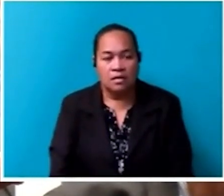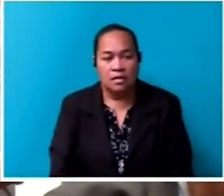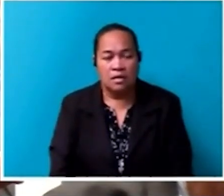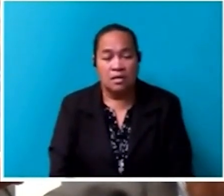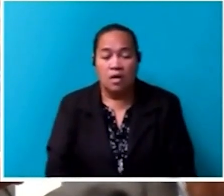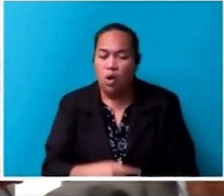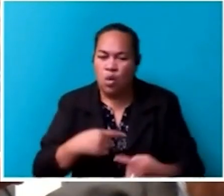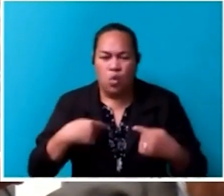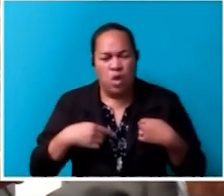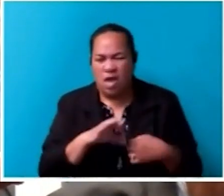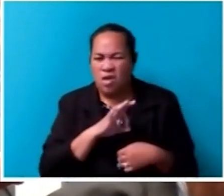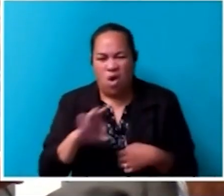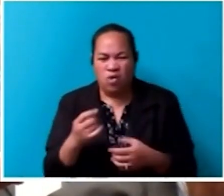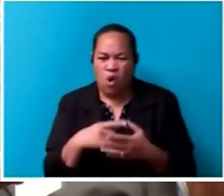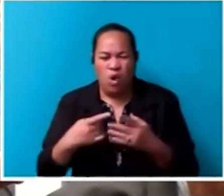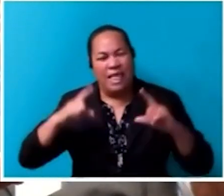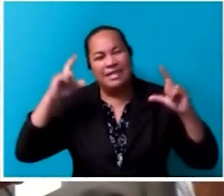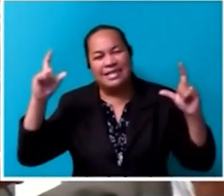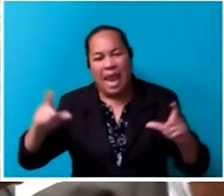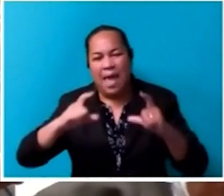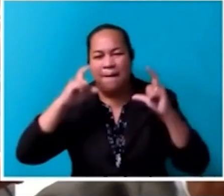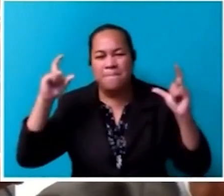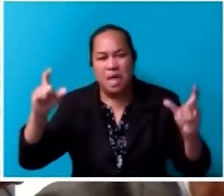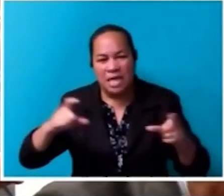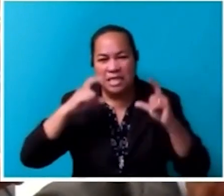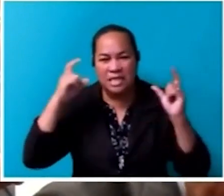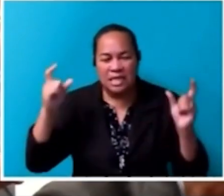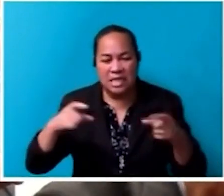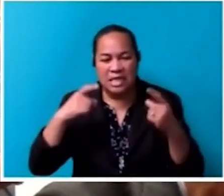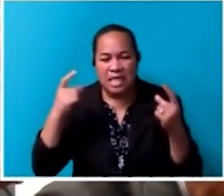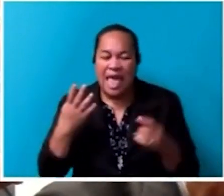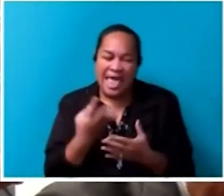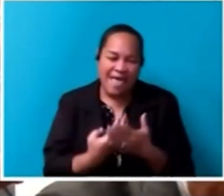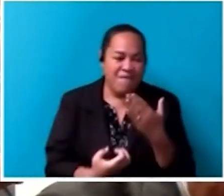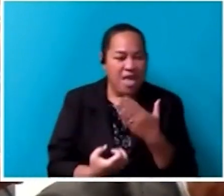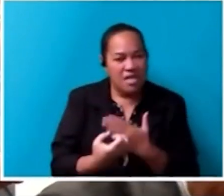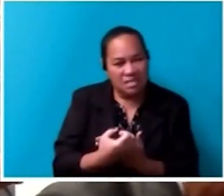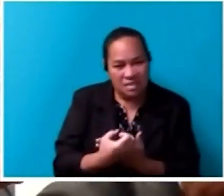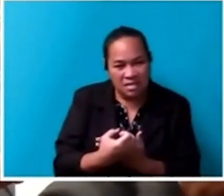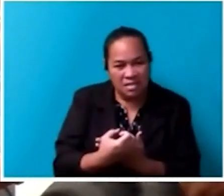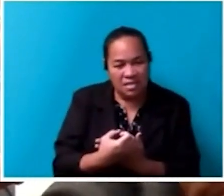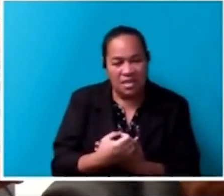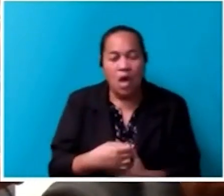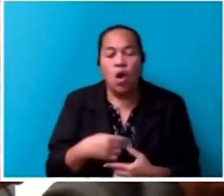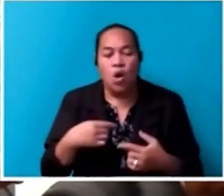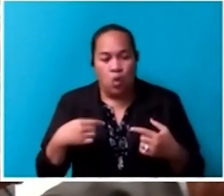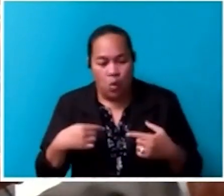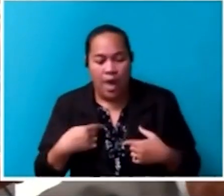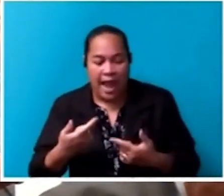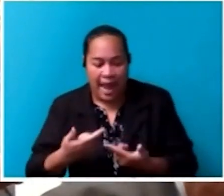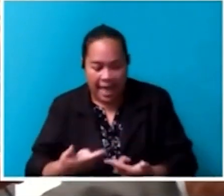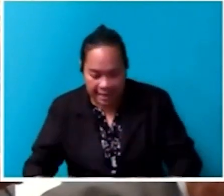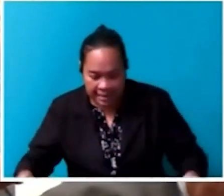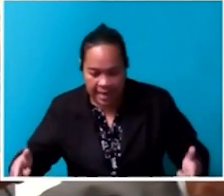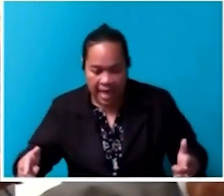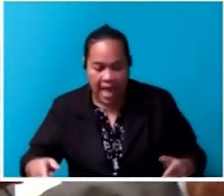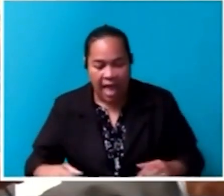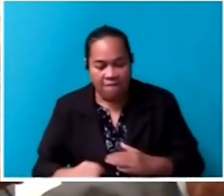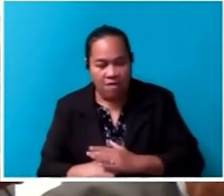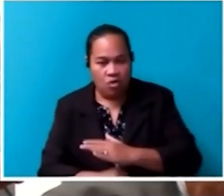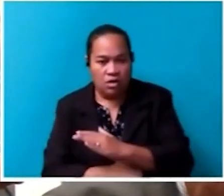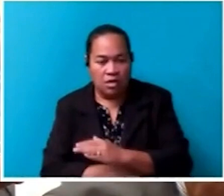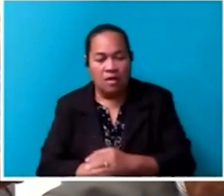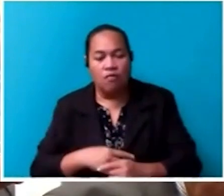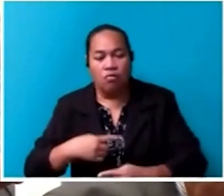We are not merely celebrating events, we are laying foundations for lasting